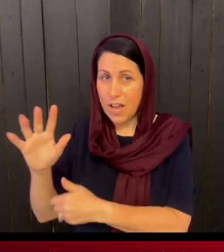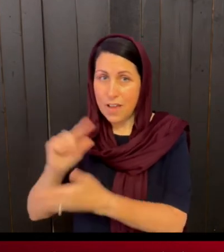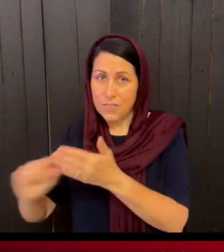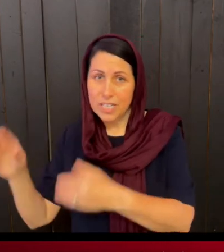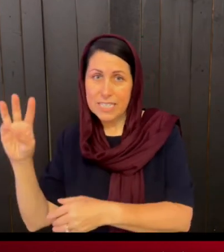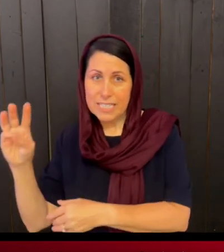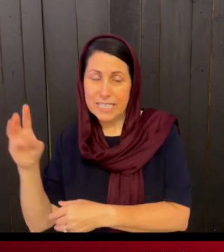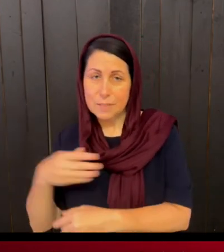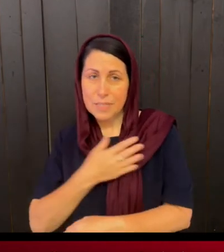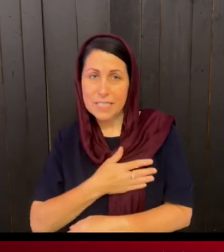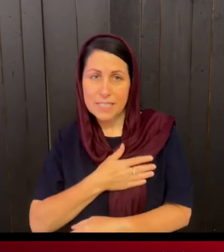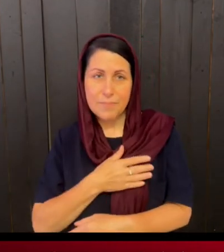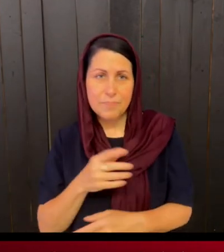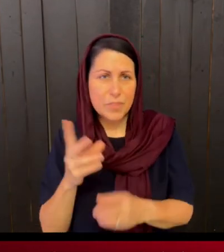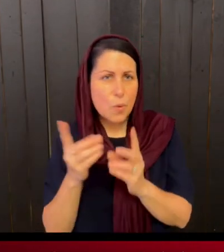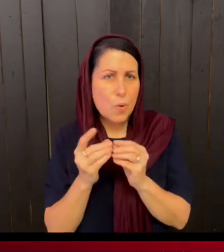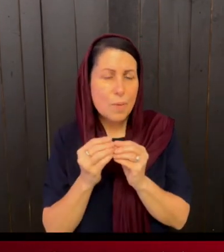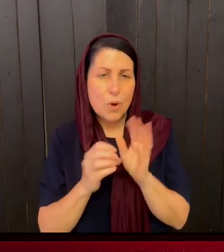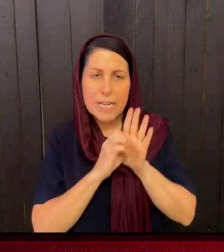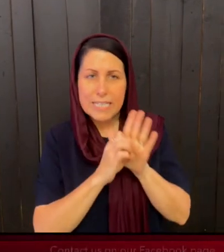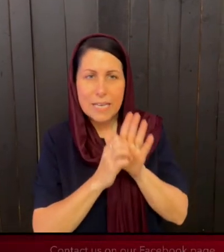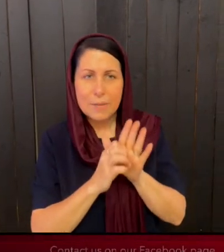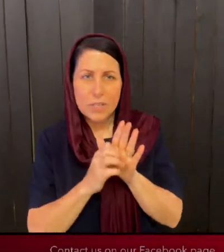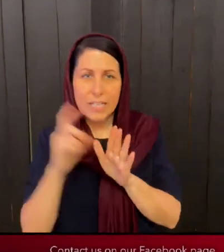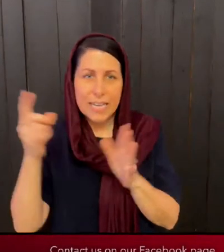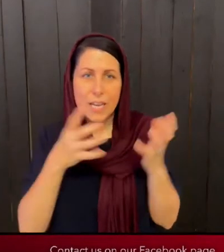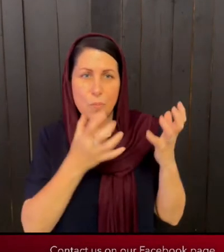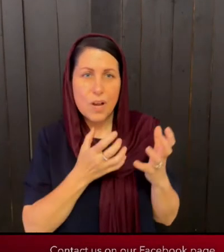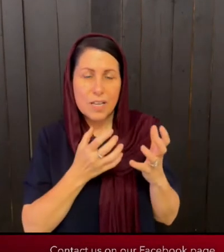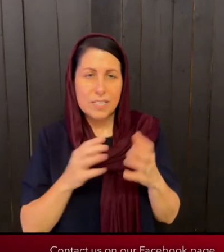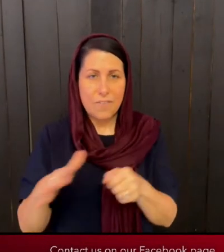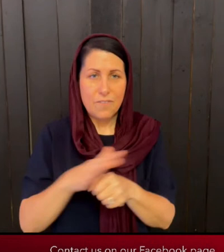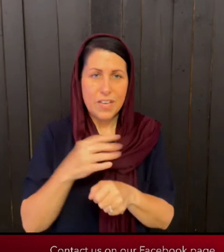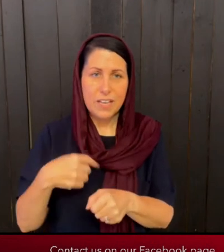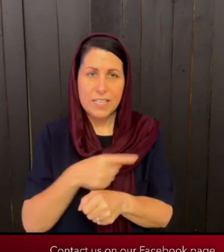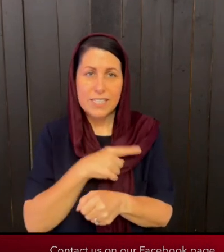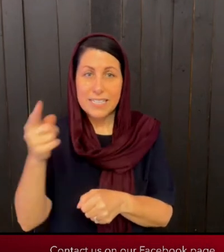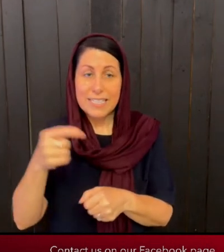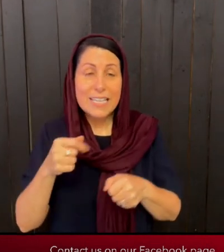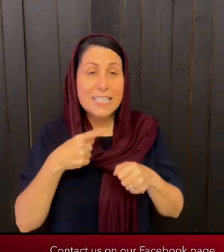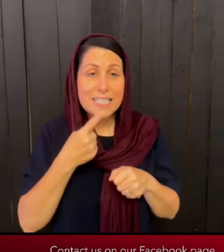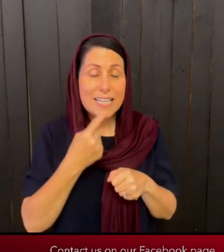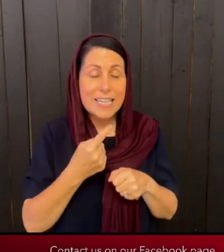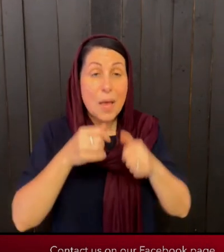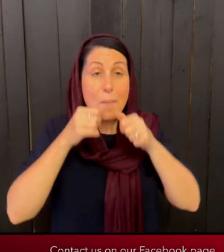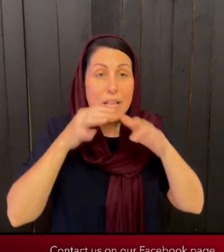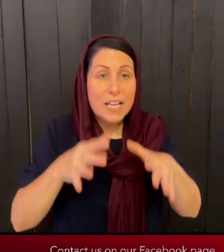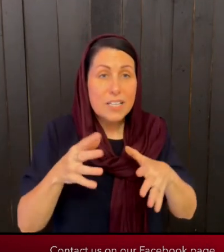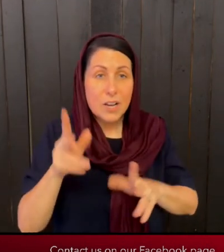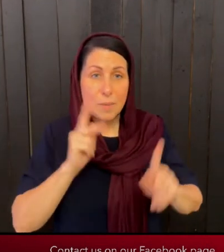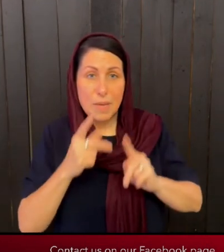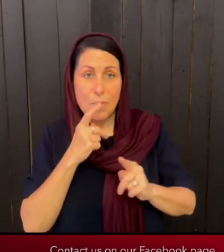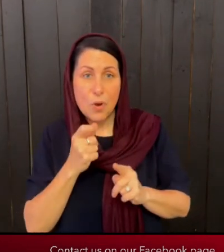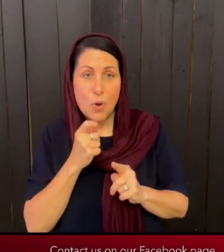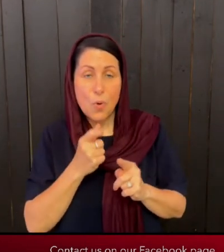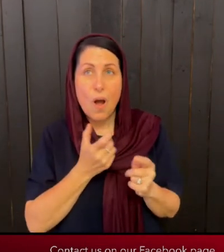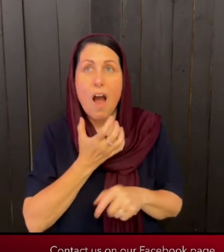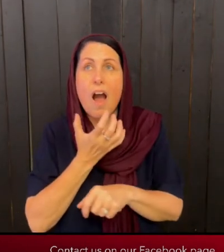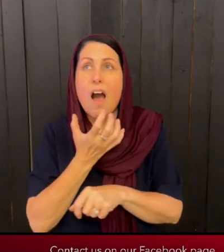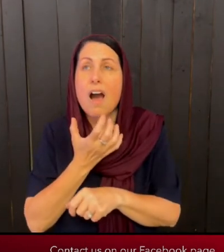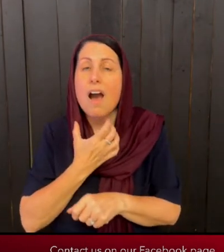Another example here of how he wants to fill us. Blessed are those who hunger and thirst for righteousness, for they shall be